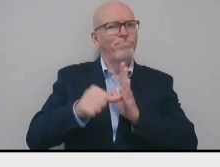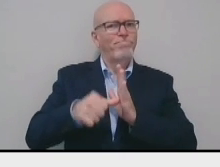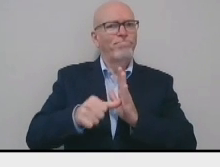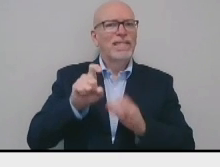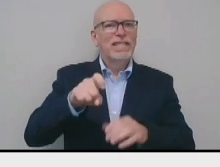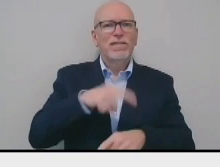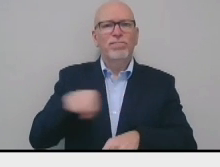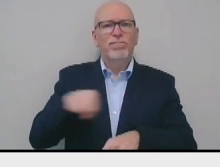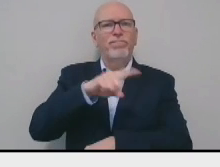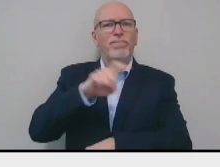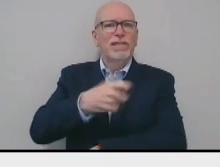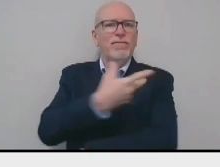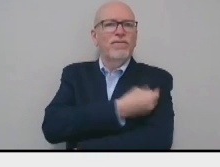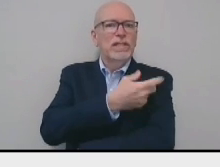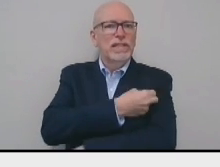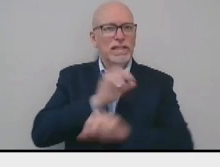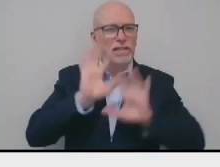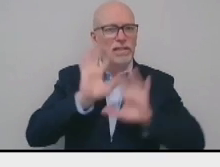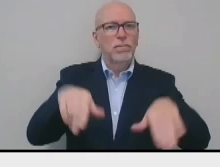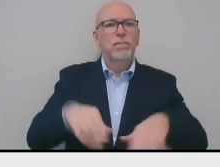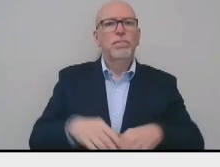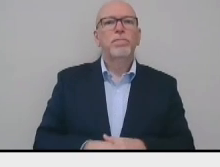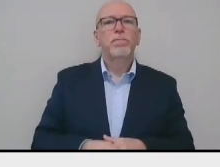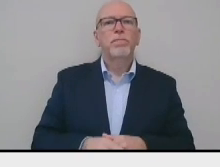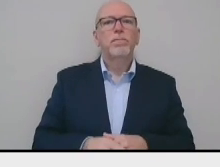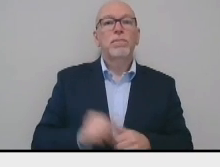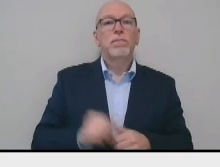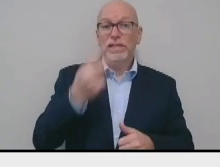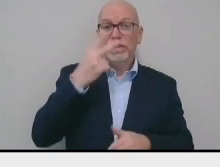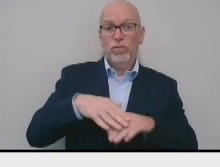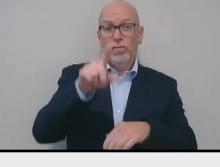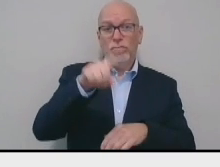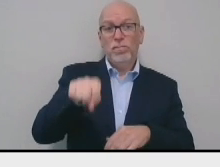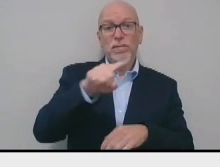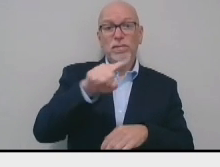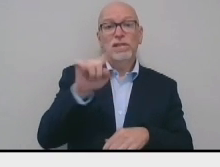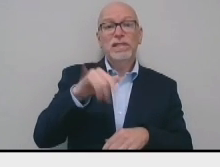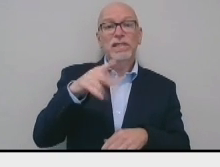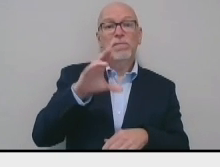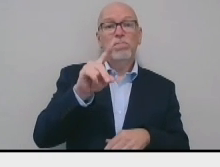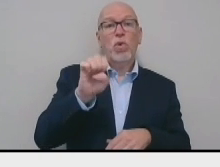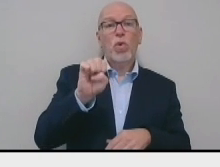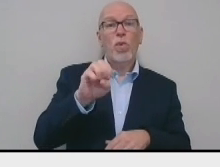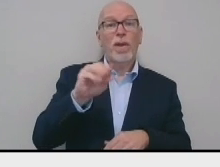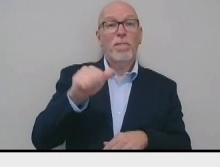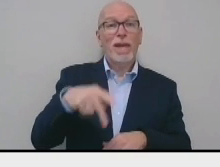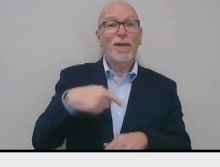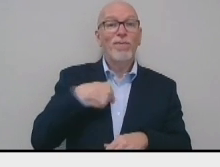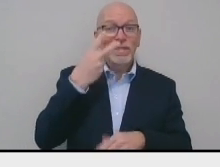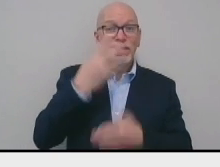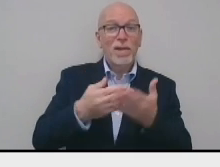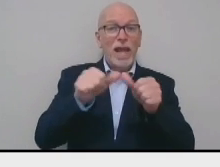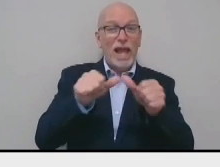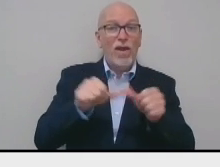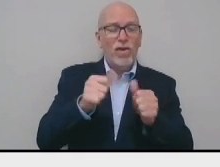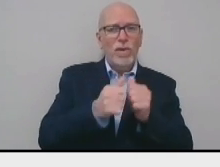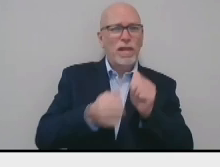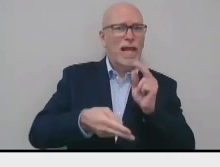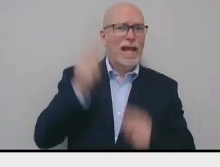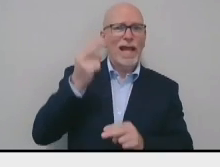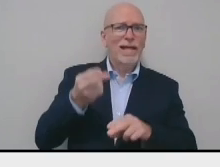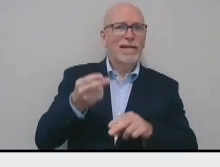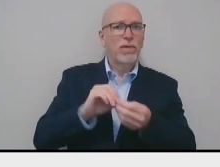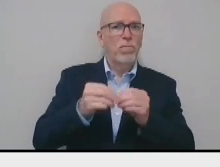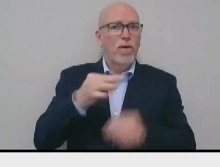vaccination numbers statewide. You can see on this zip code level map that we have areas of the state with high uptake of vaccine, which